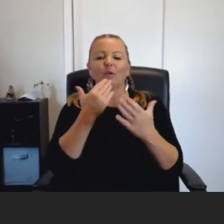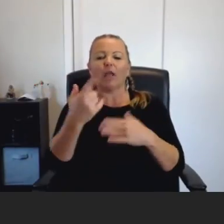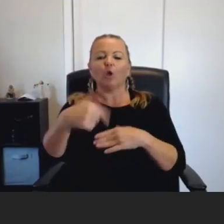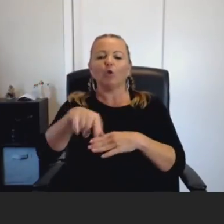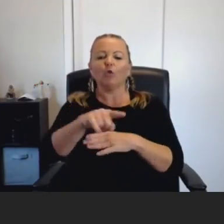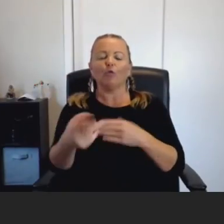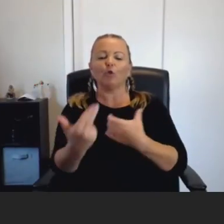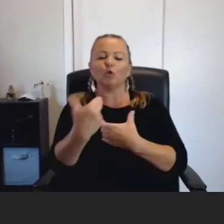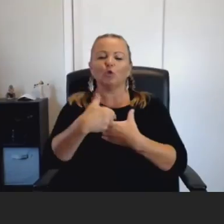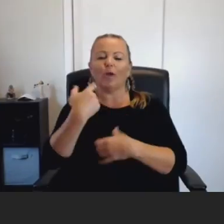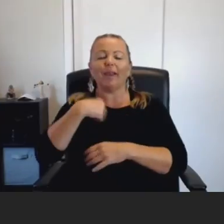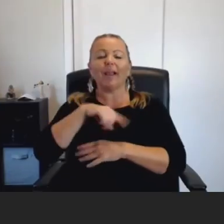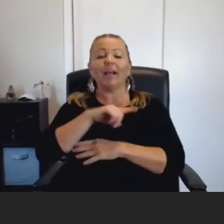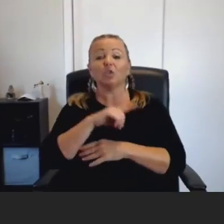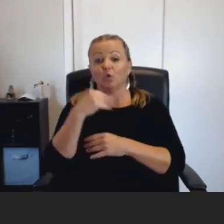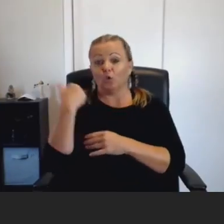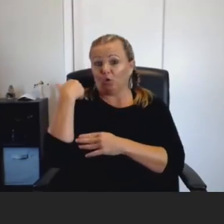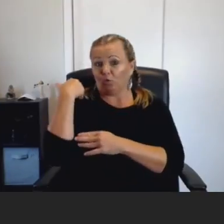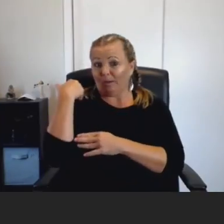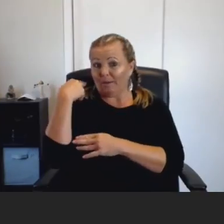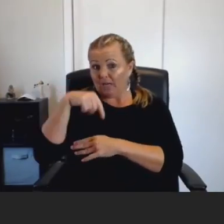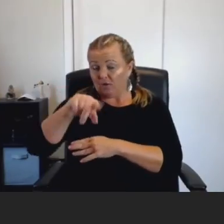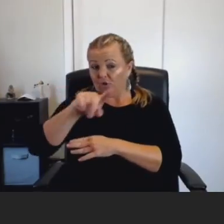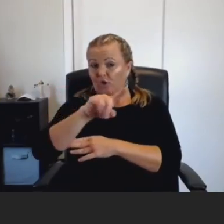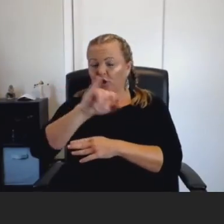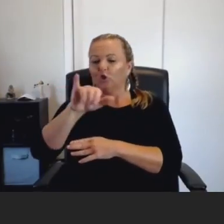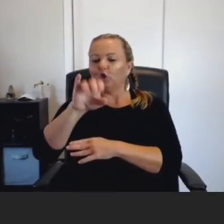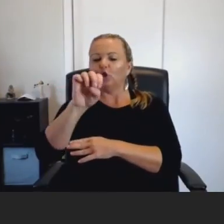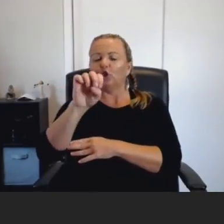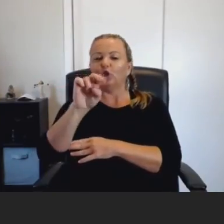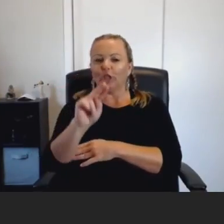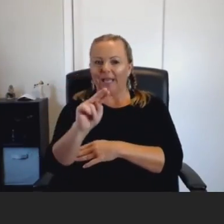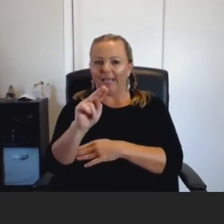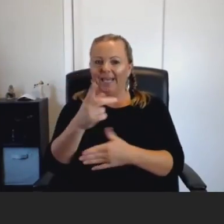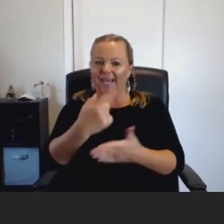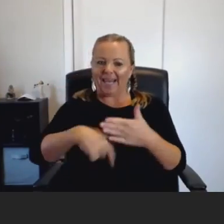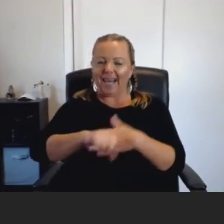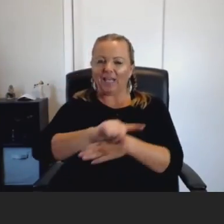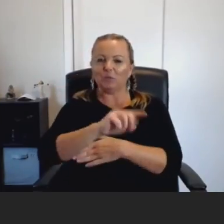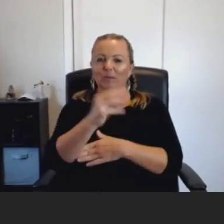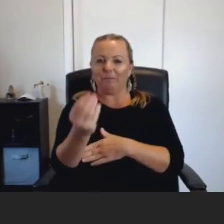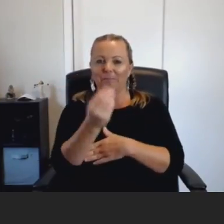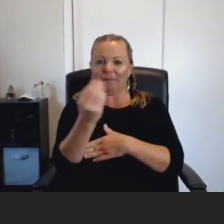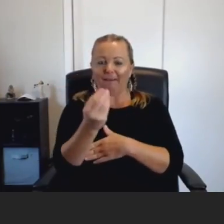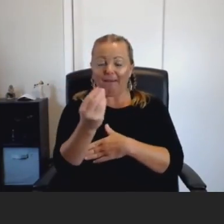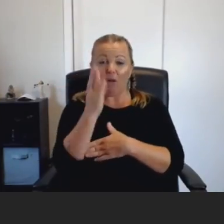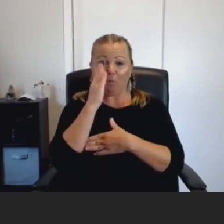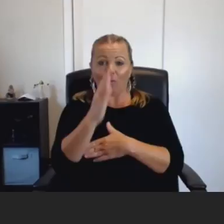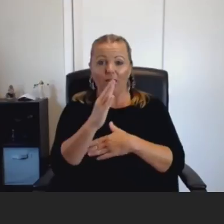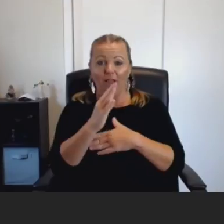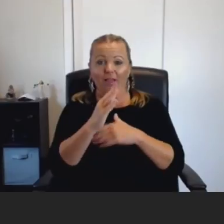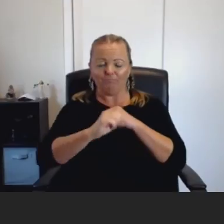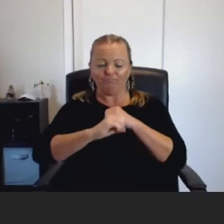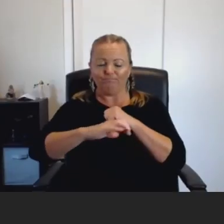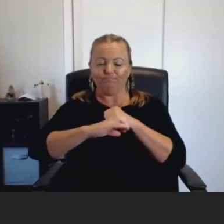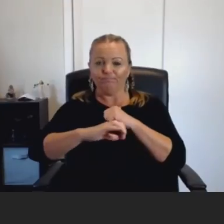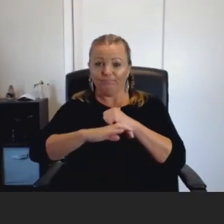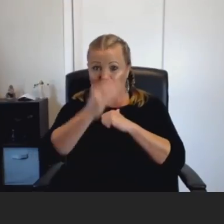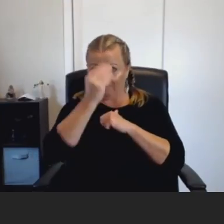us. Just a reminder that Jen is back next Monday to provide the updates and information for you.